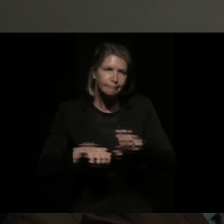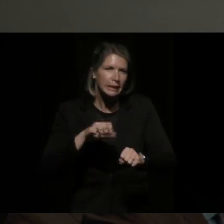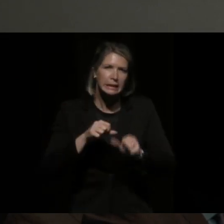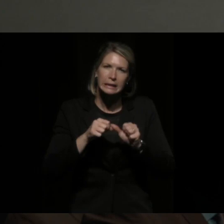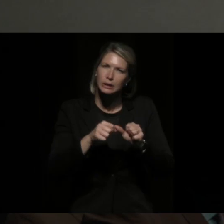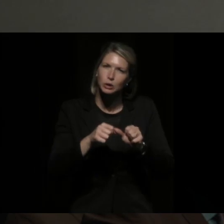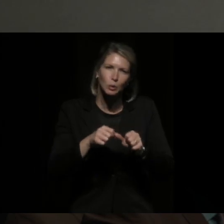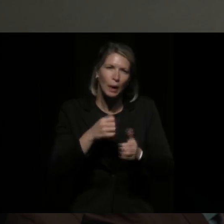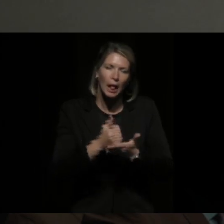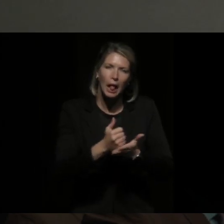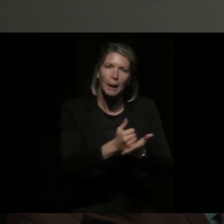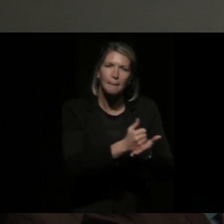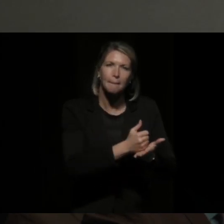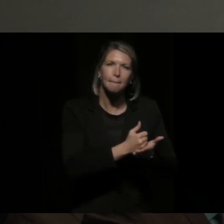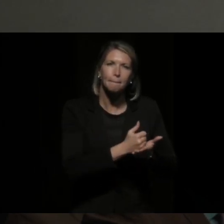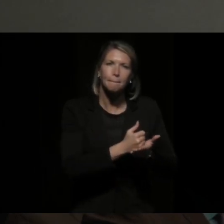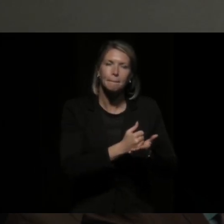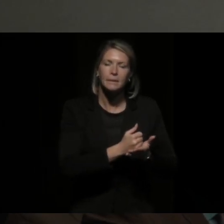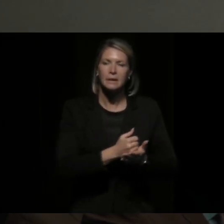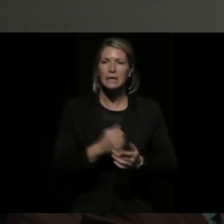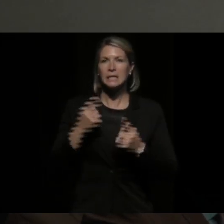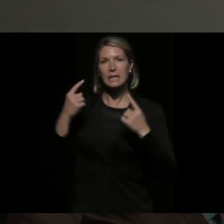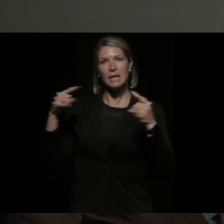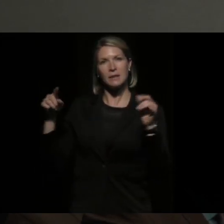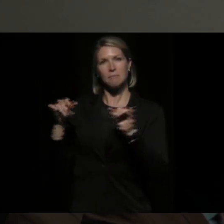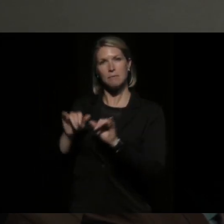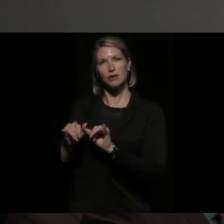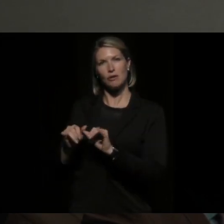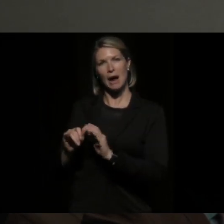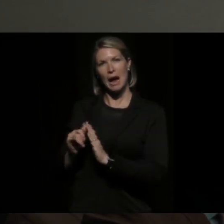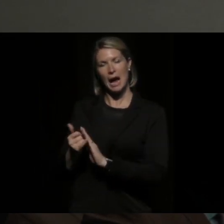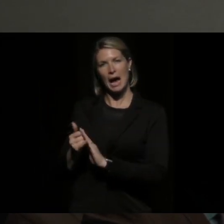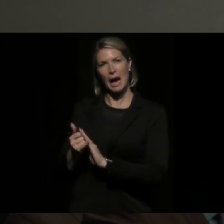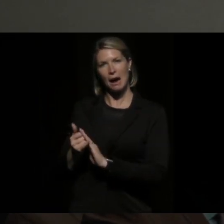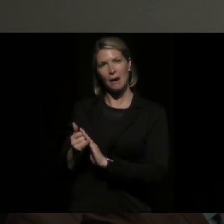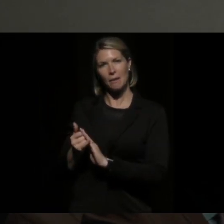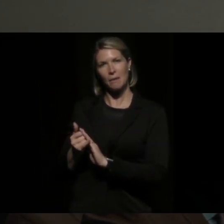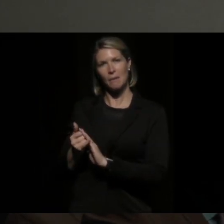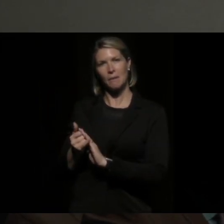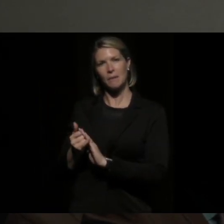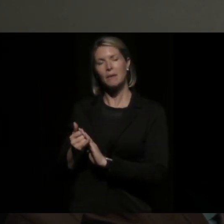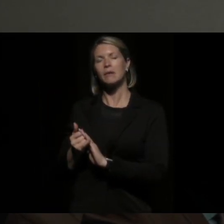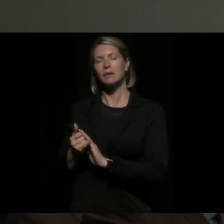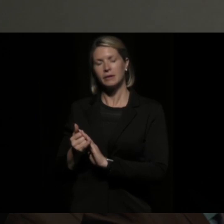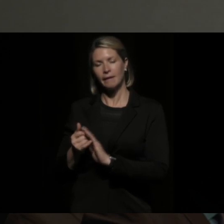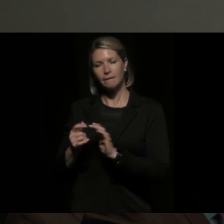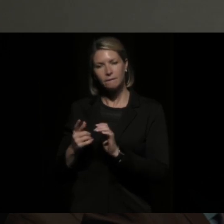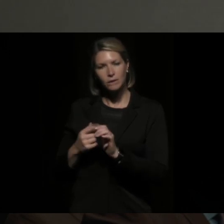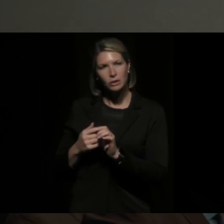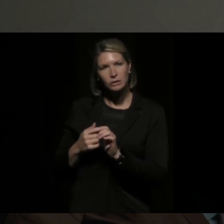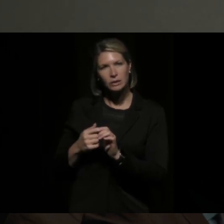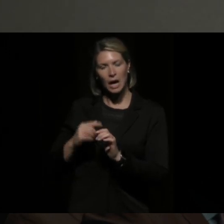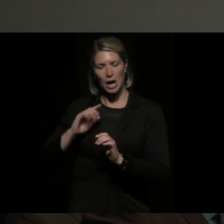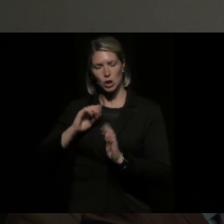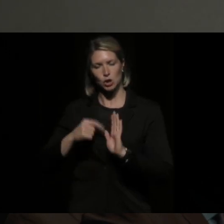The best measure of success in life, said H.G. Wells, is the ratio of our accomplishments to our